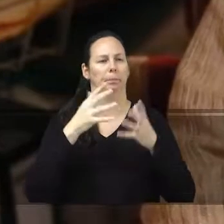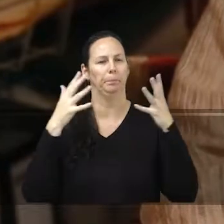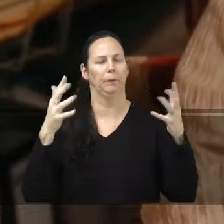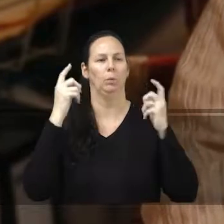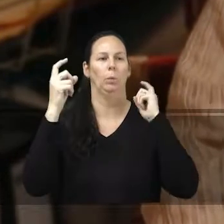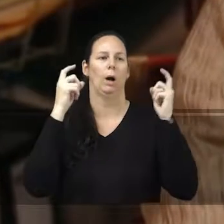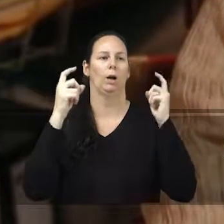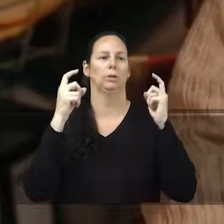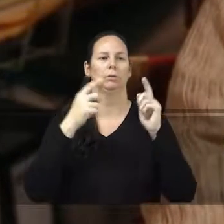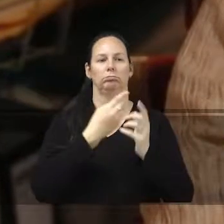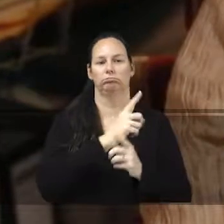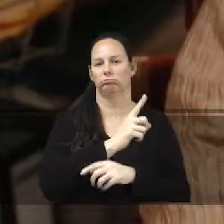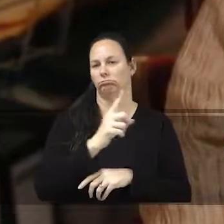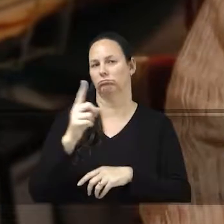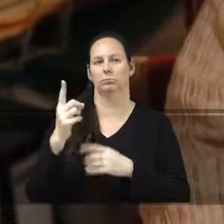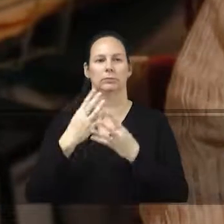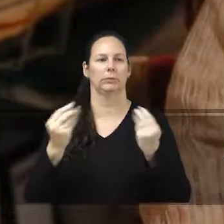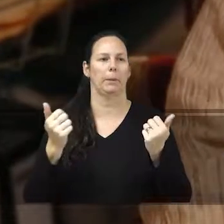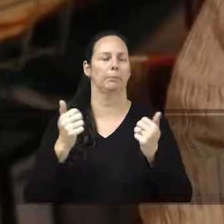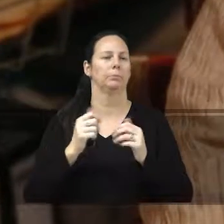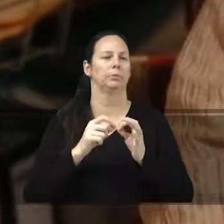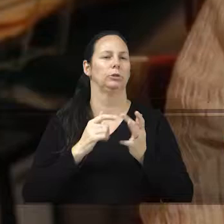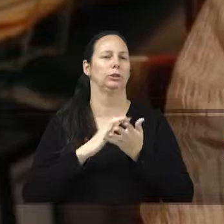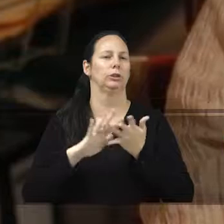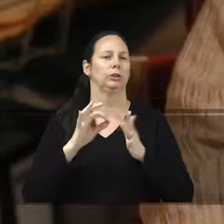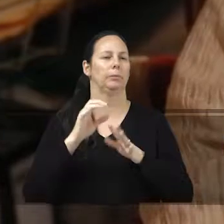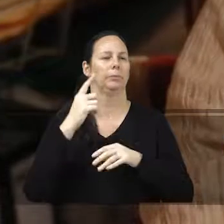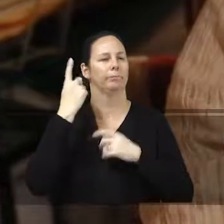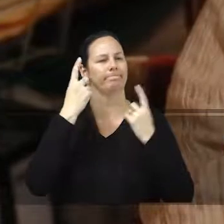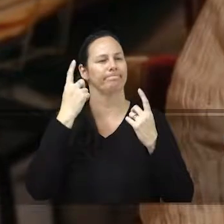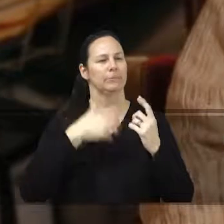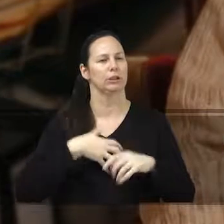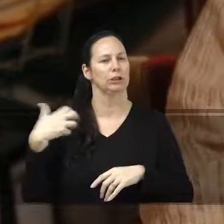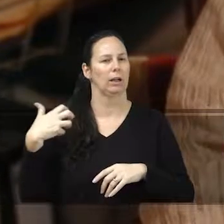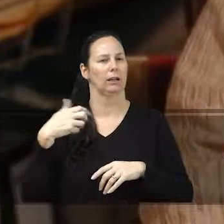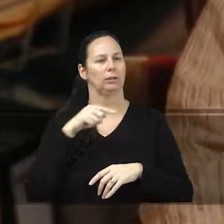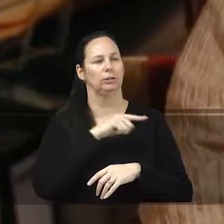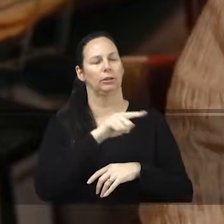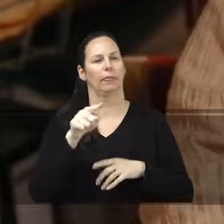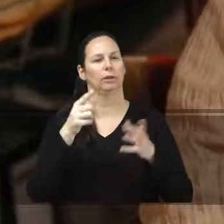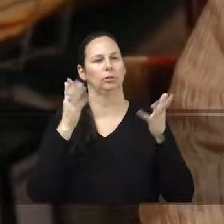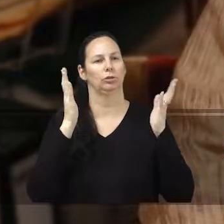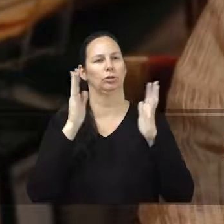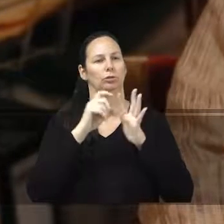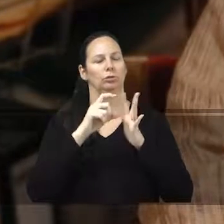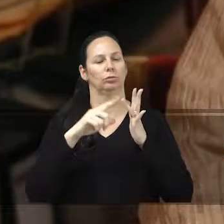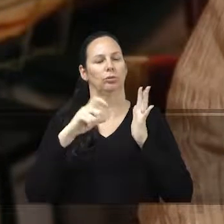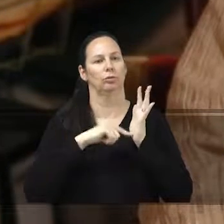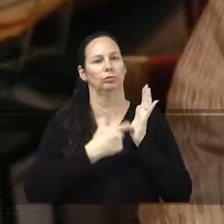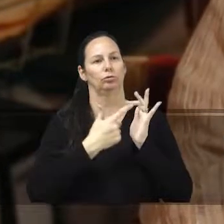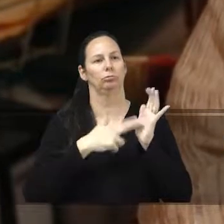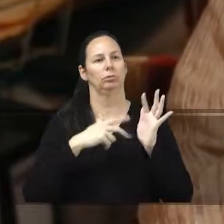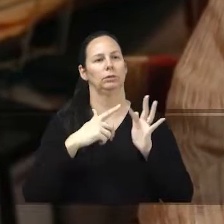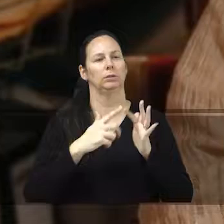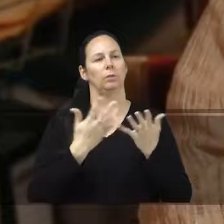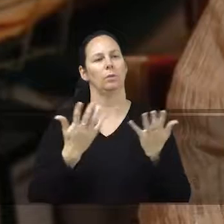doctrine. But there was a general openness to how do we engage better as a church, how do